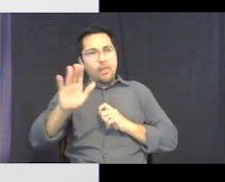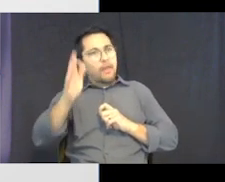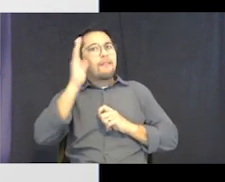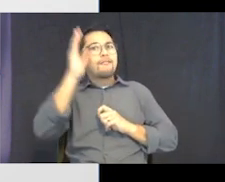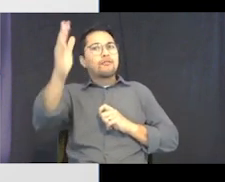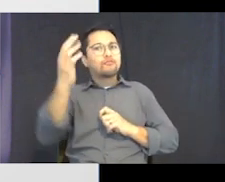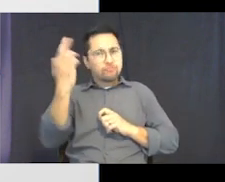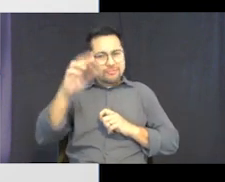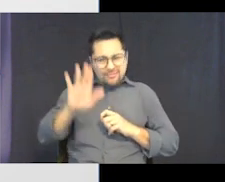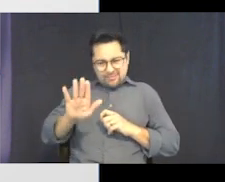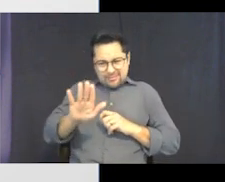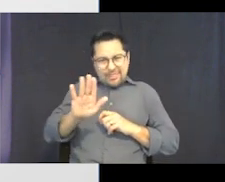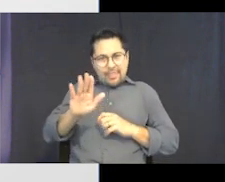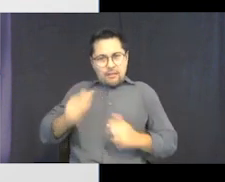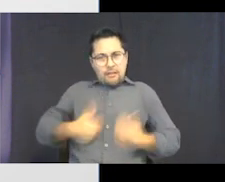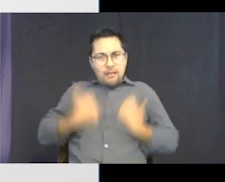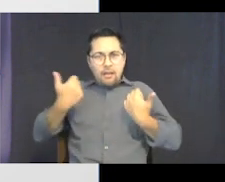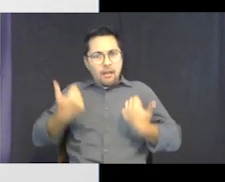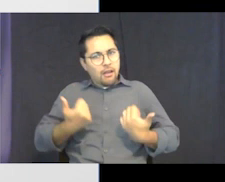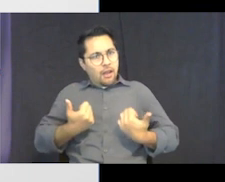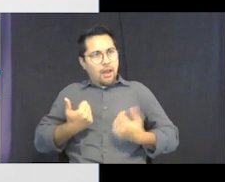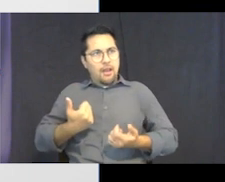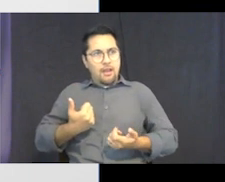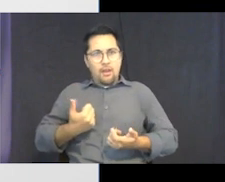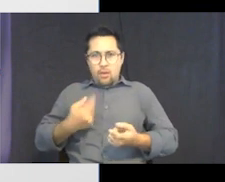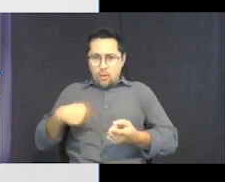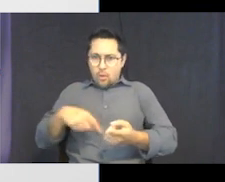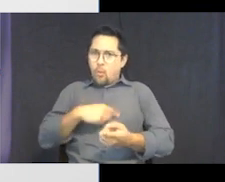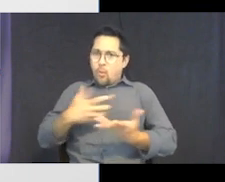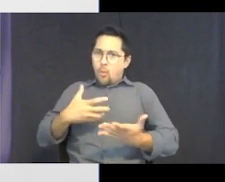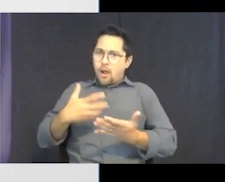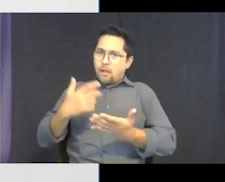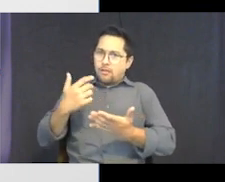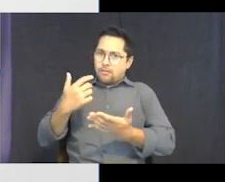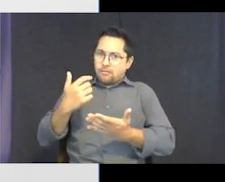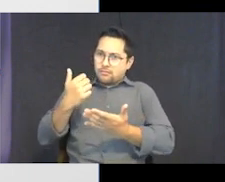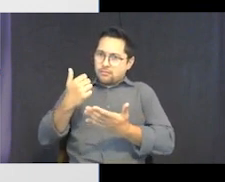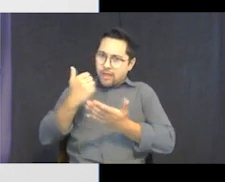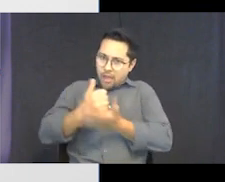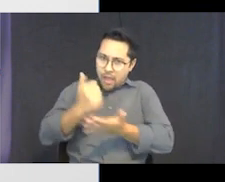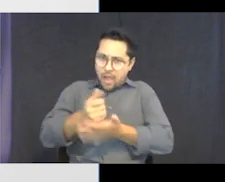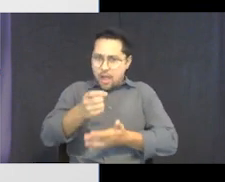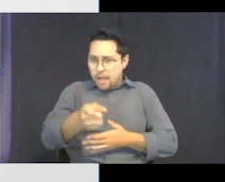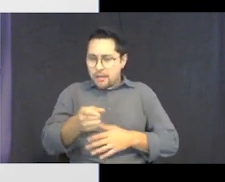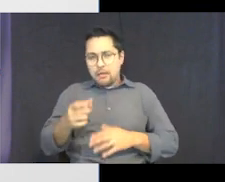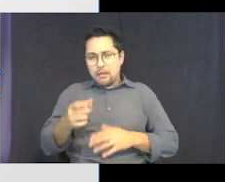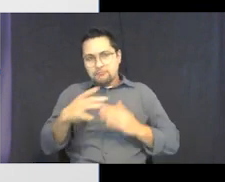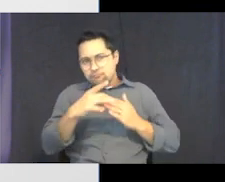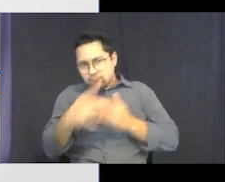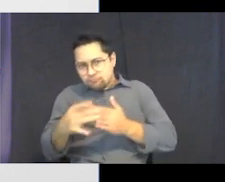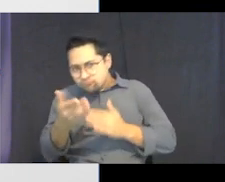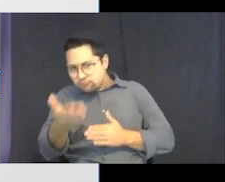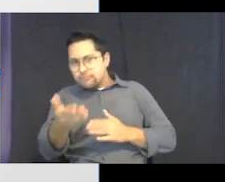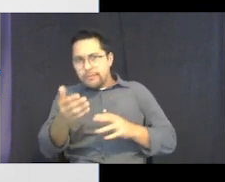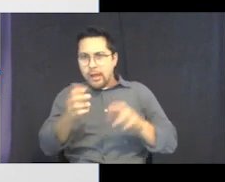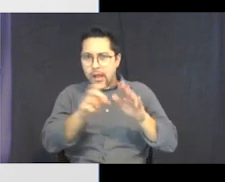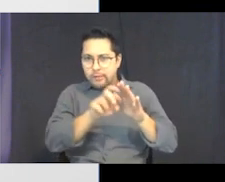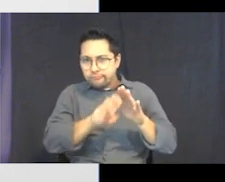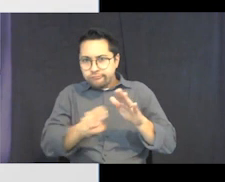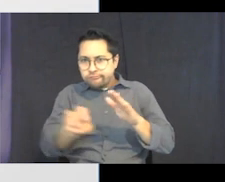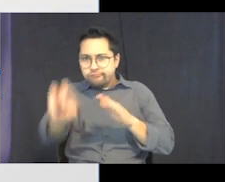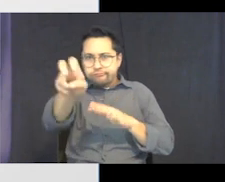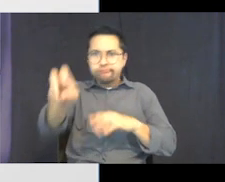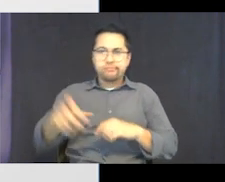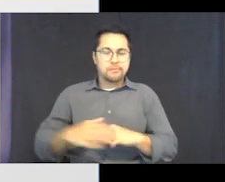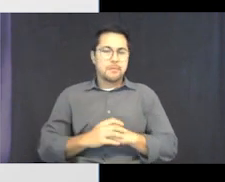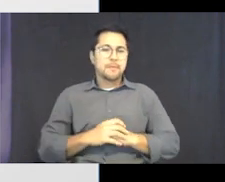because this is their life, and we want them to help us guide them and steer them on the right trajectory. Next